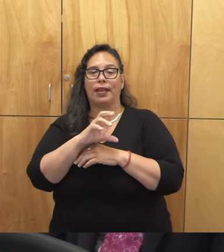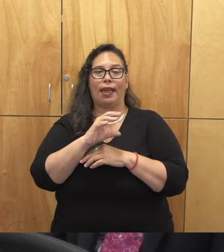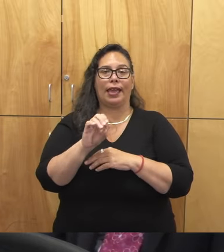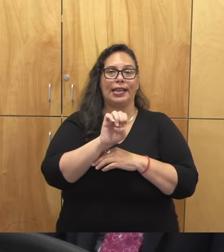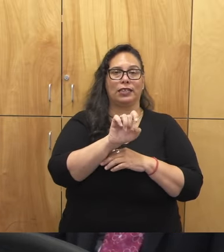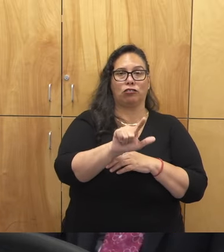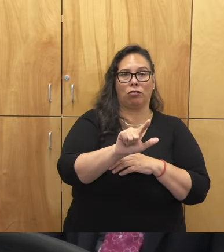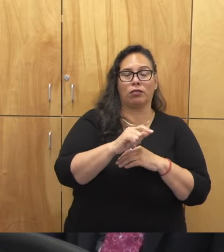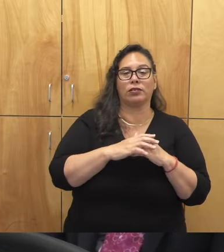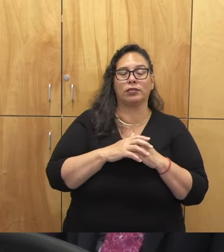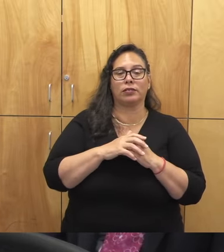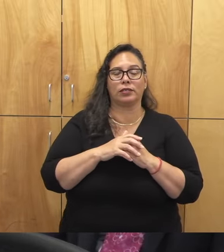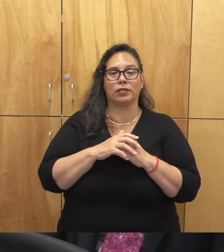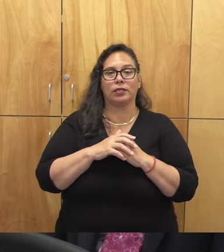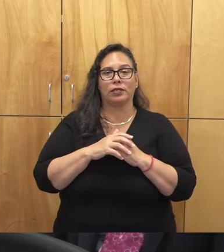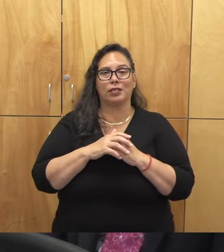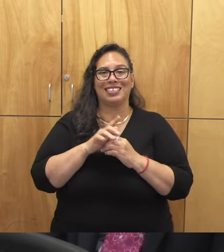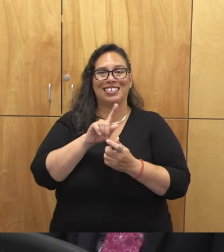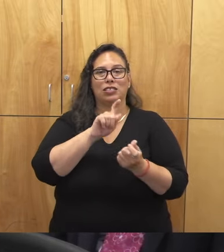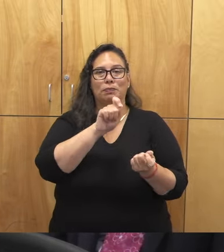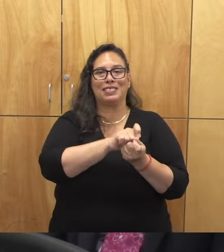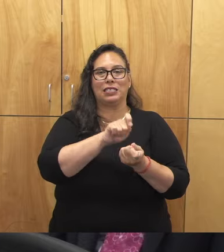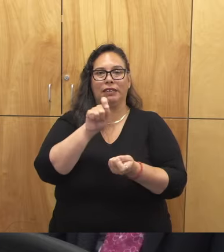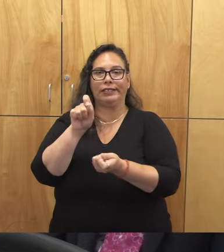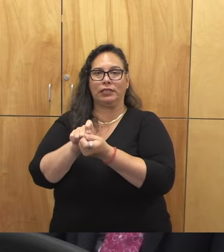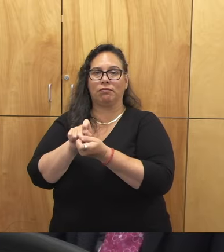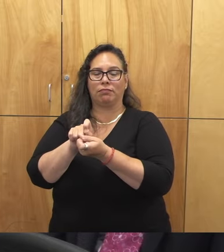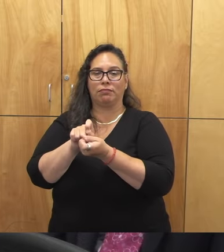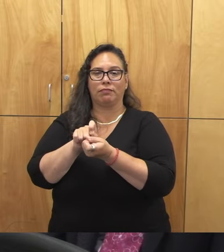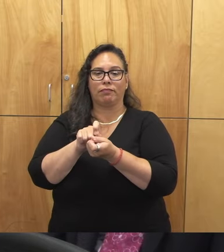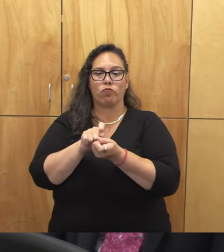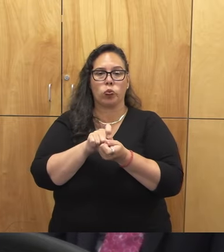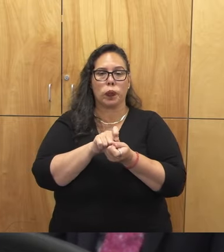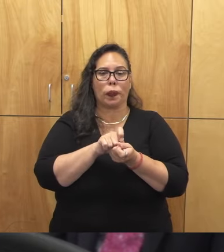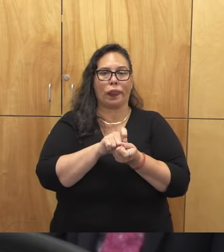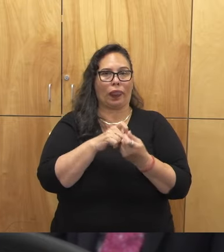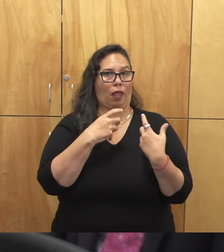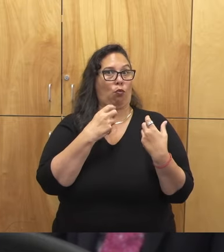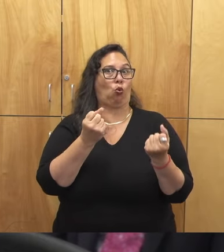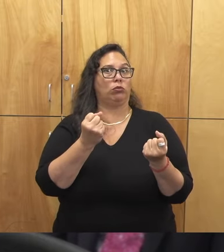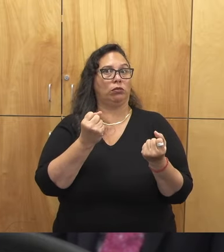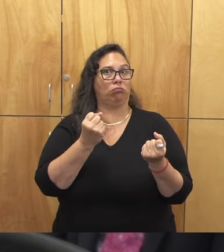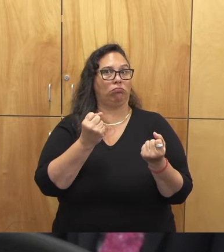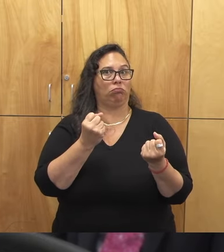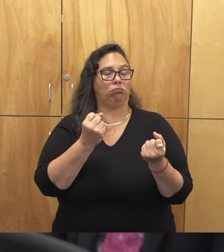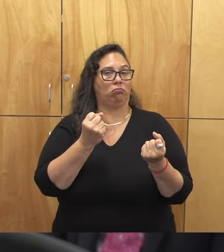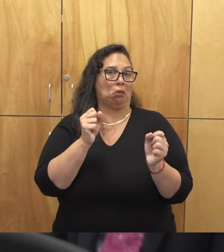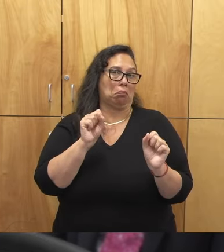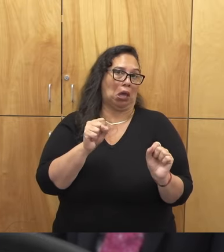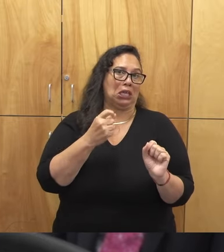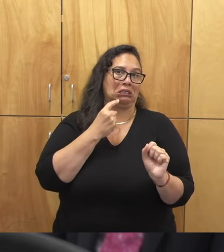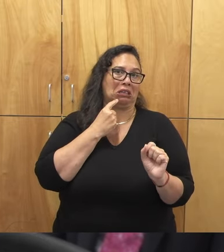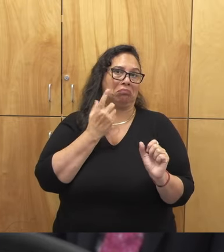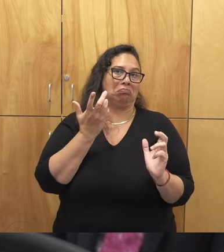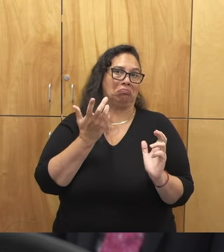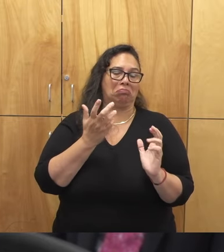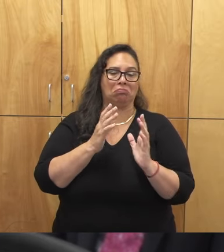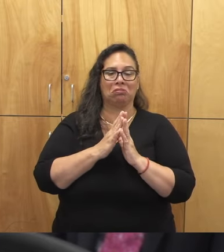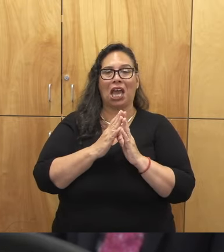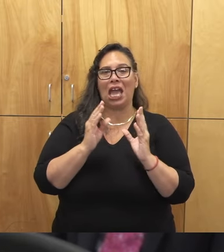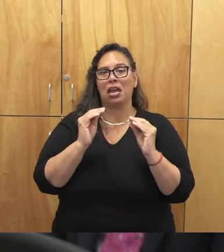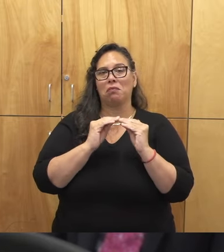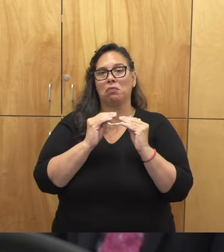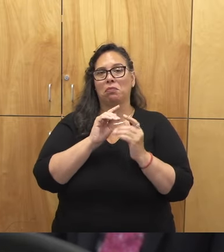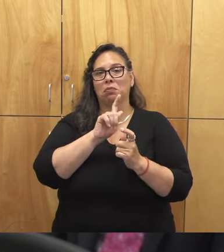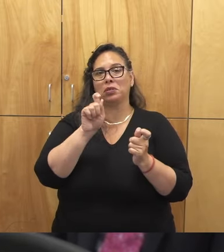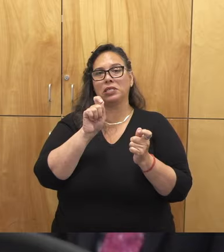learners are very specific and very bold, shall I say. More